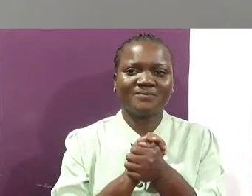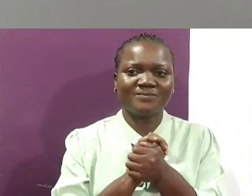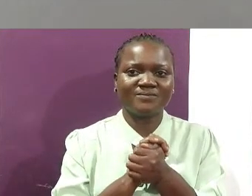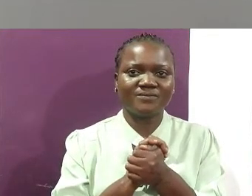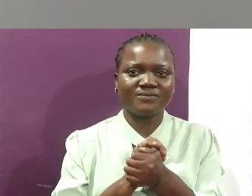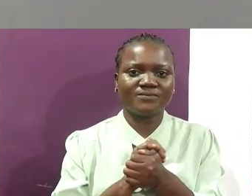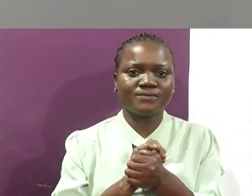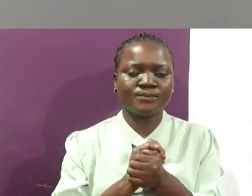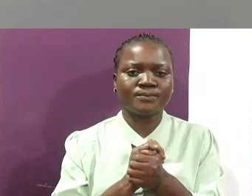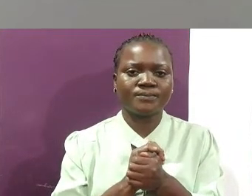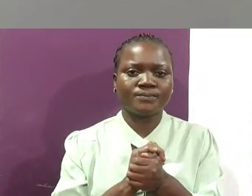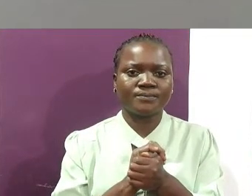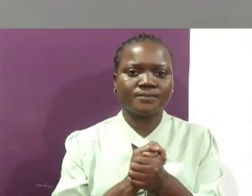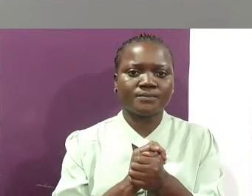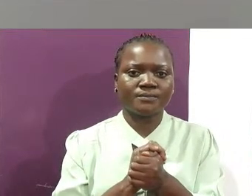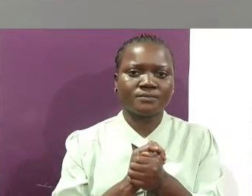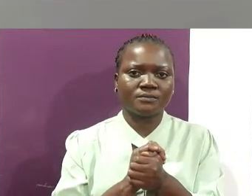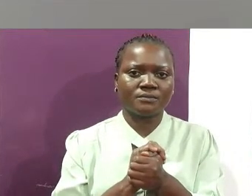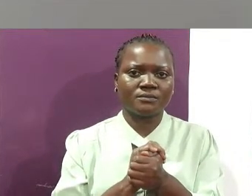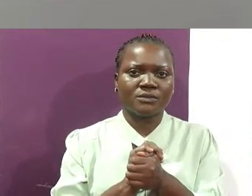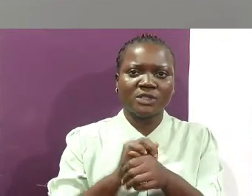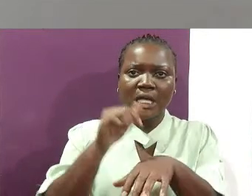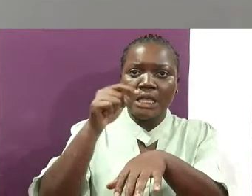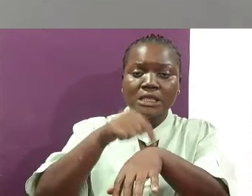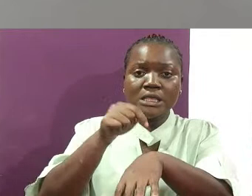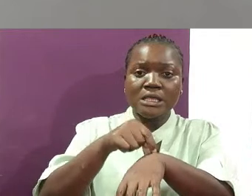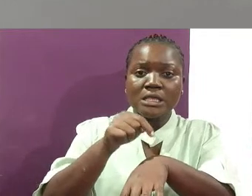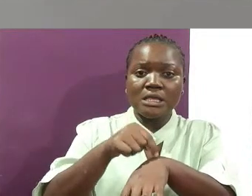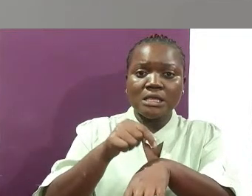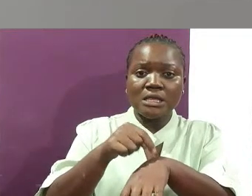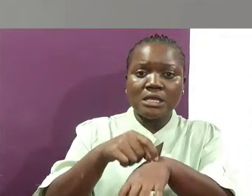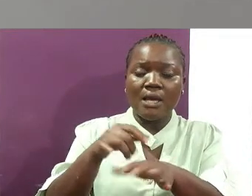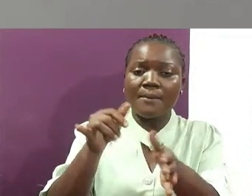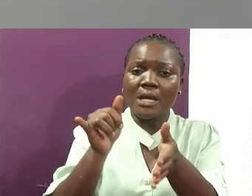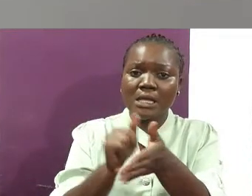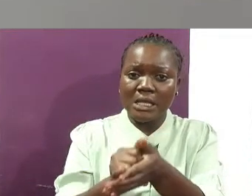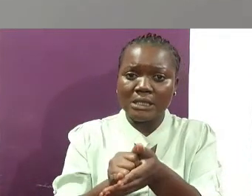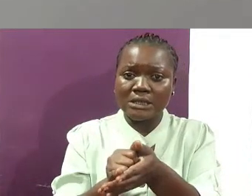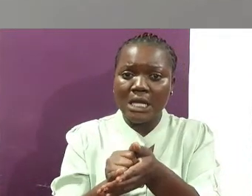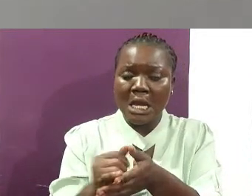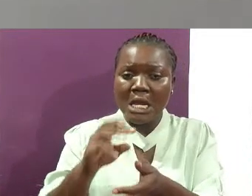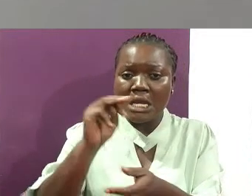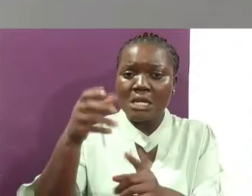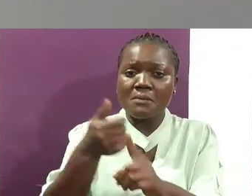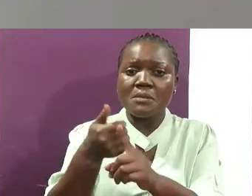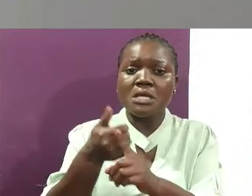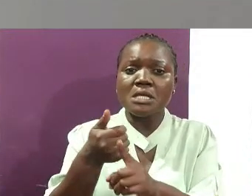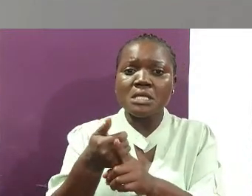provided for that need.